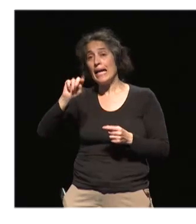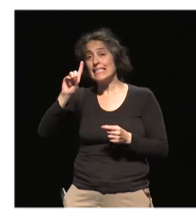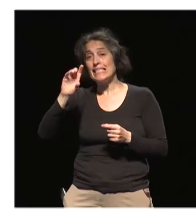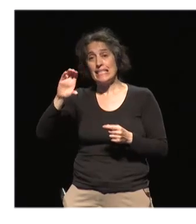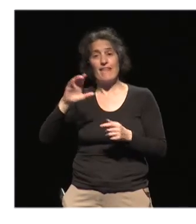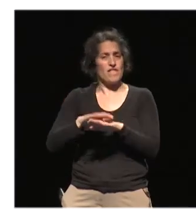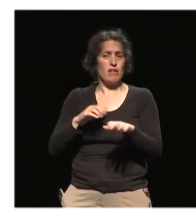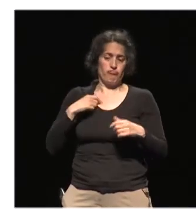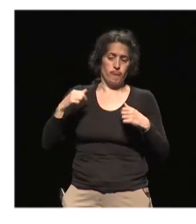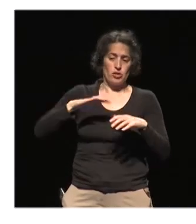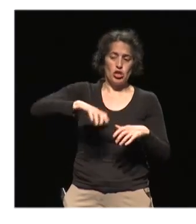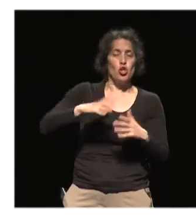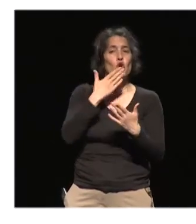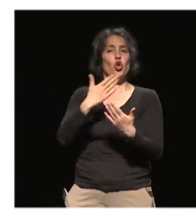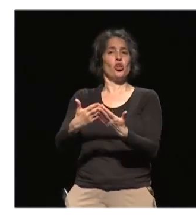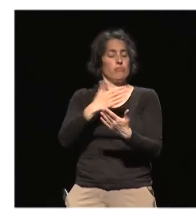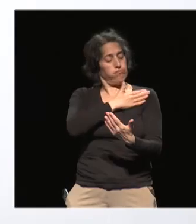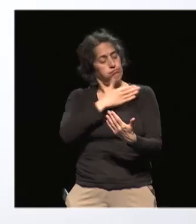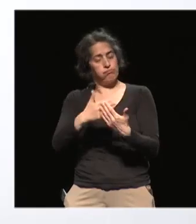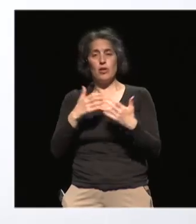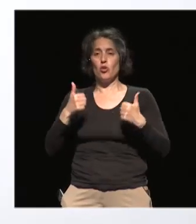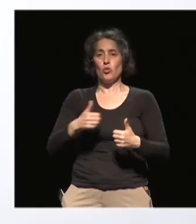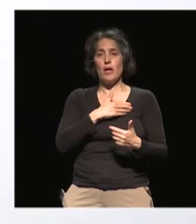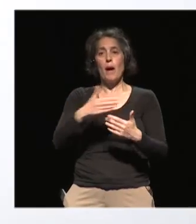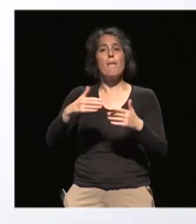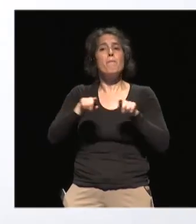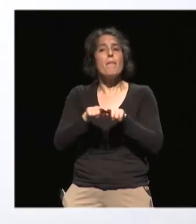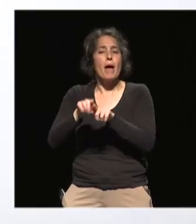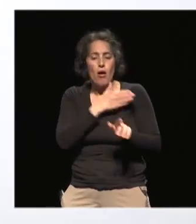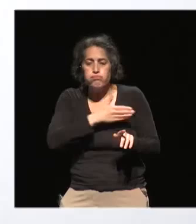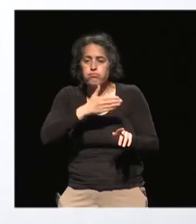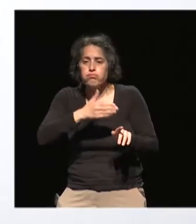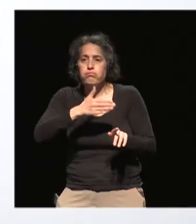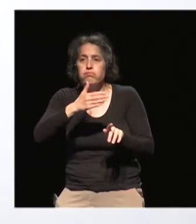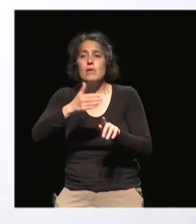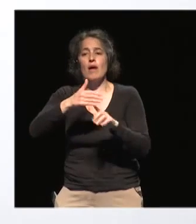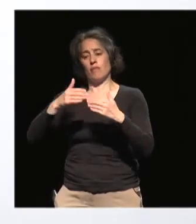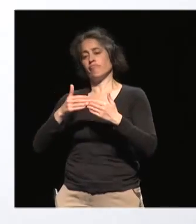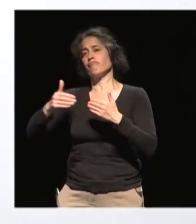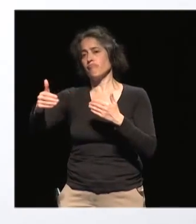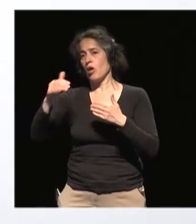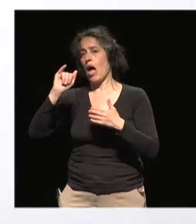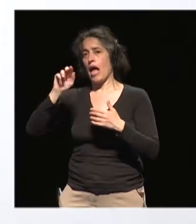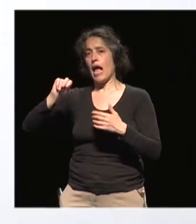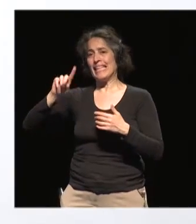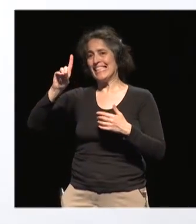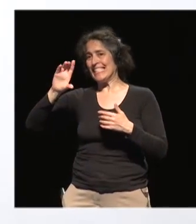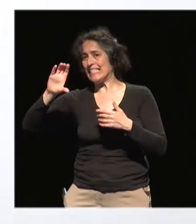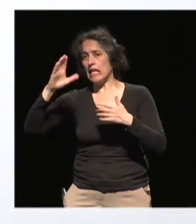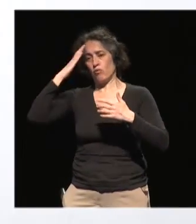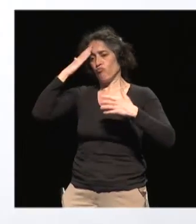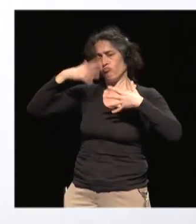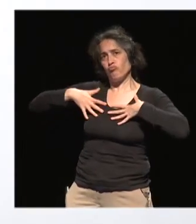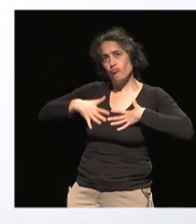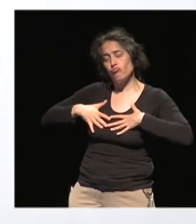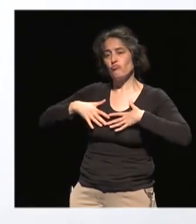that said and done, of course, then I would also want to point, perhaps, to pinpoint some of the challenges, of course, developing countries are